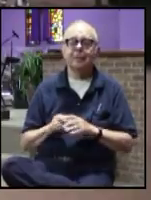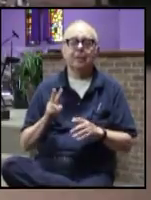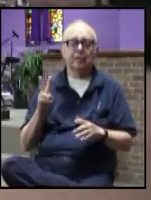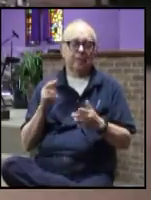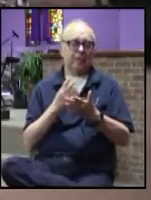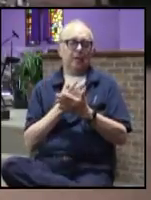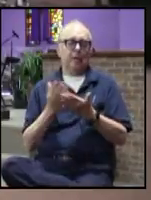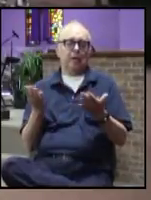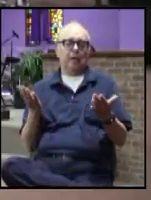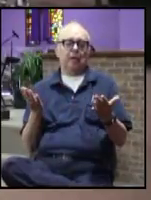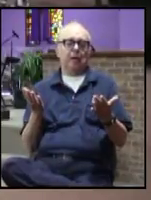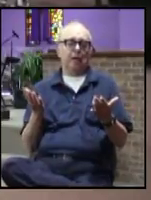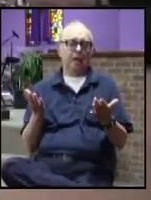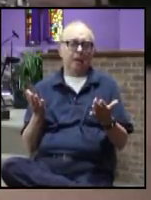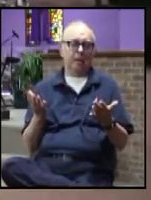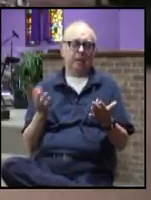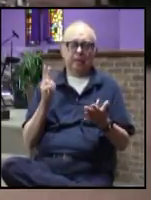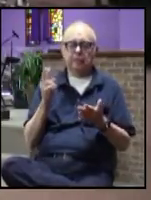Two things